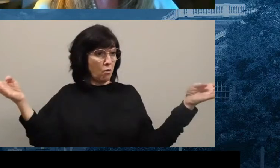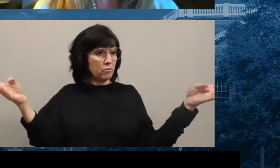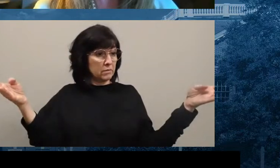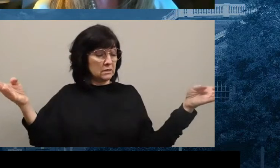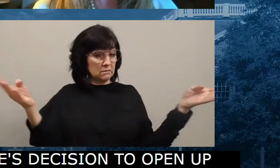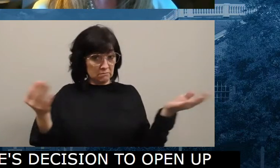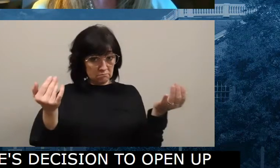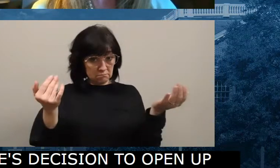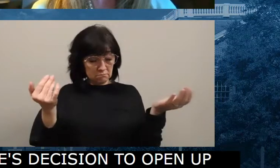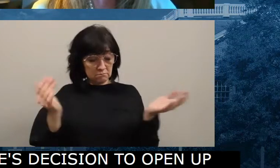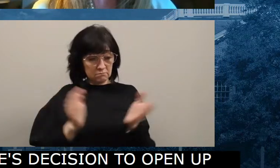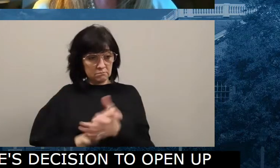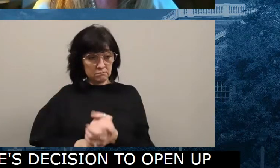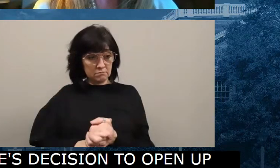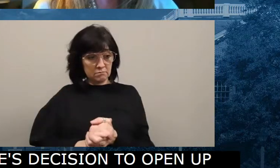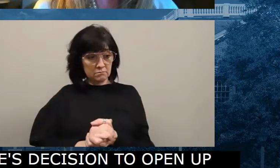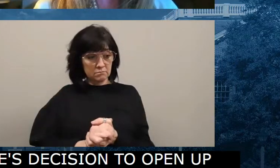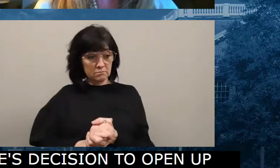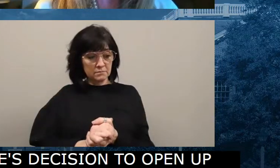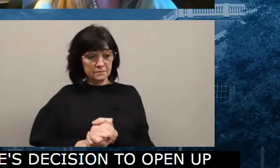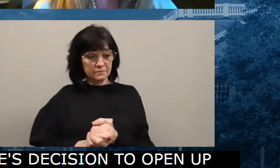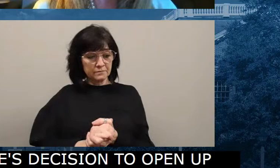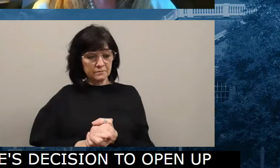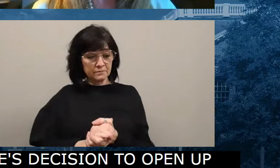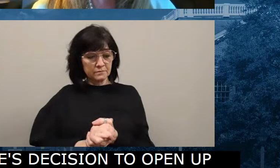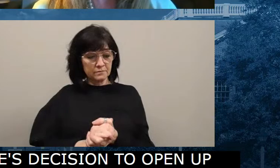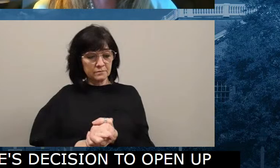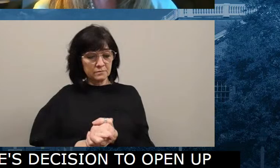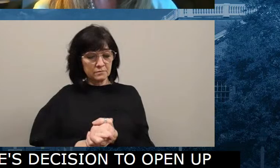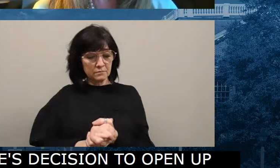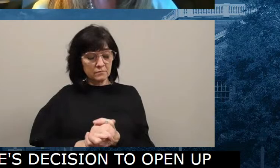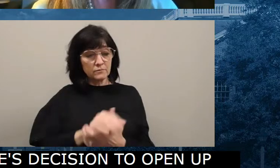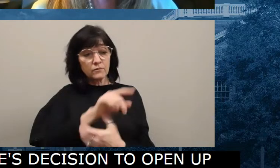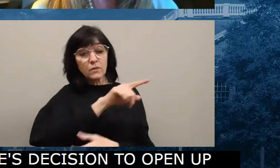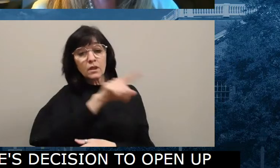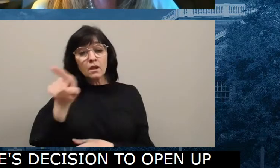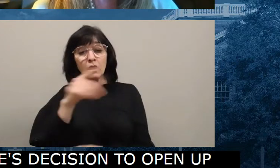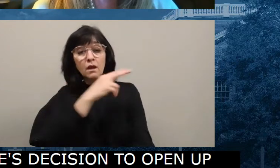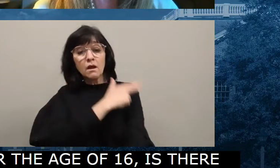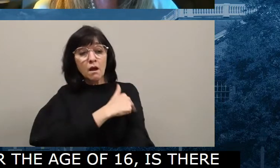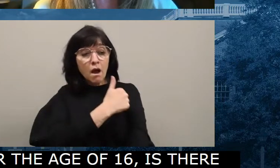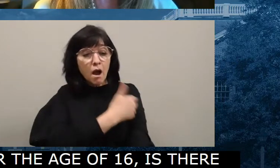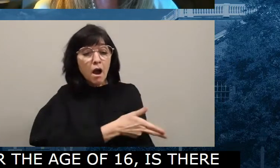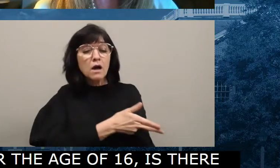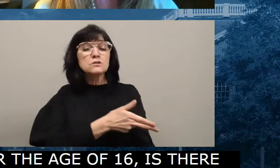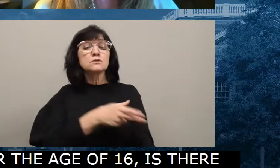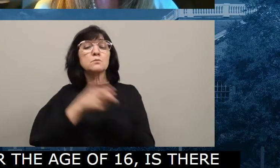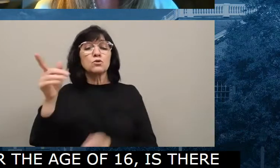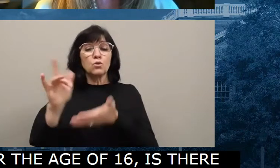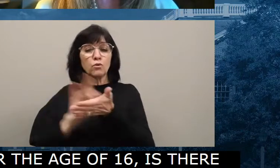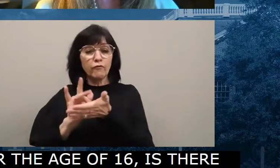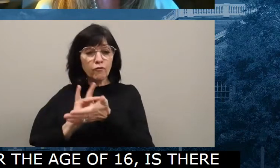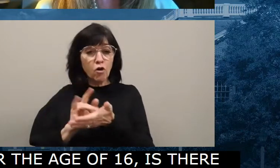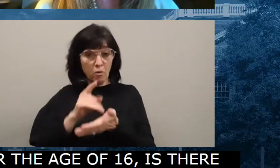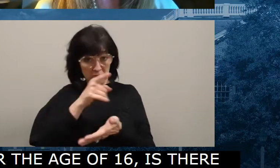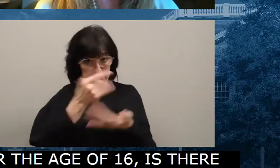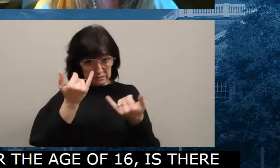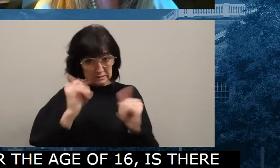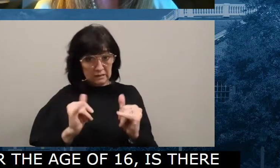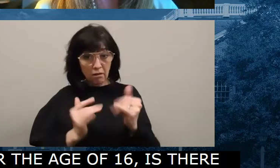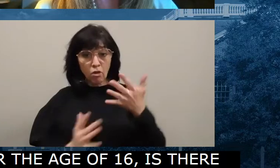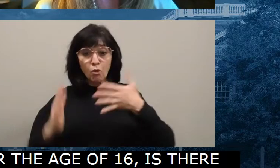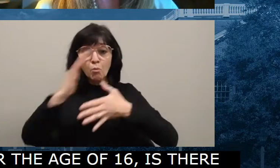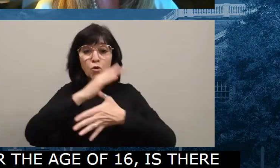effort at hospitals, health systems, and other vaccine locations to prioritize people with pre-existing